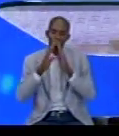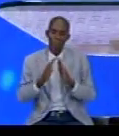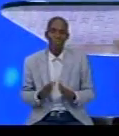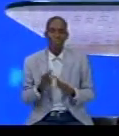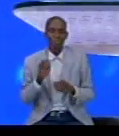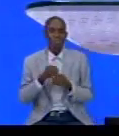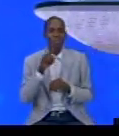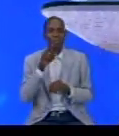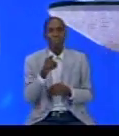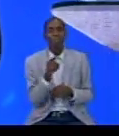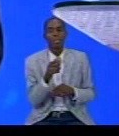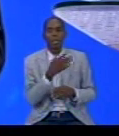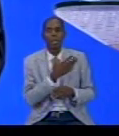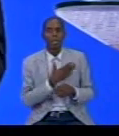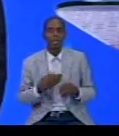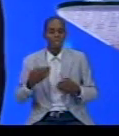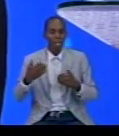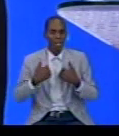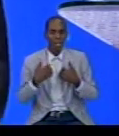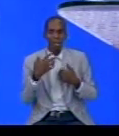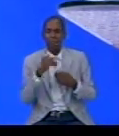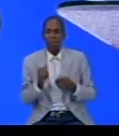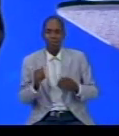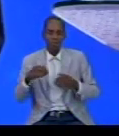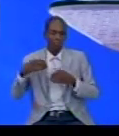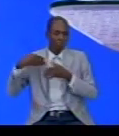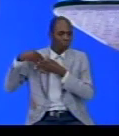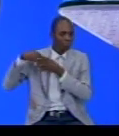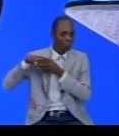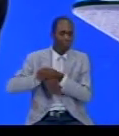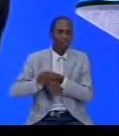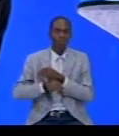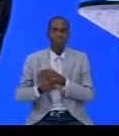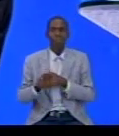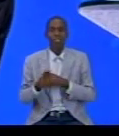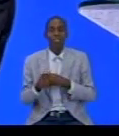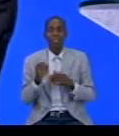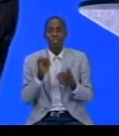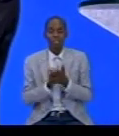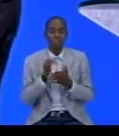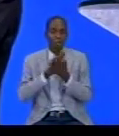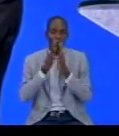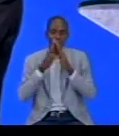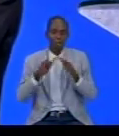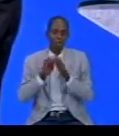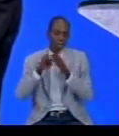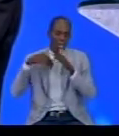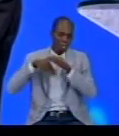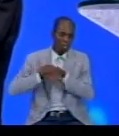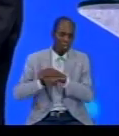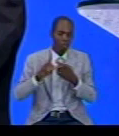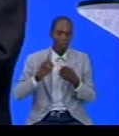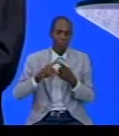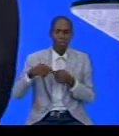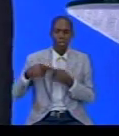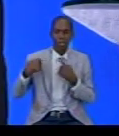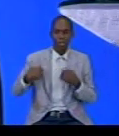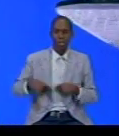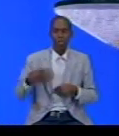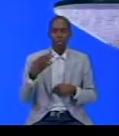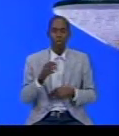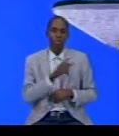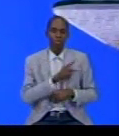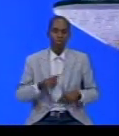a penetrating, persuasive peace. It penetrated into the heart of Nebuchadnezzar that